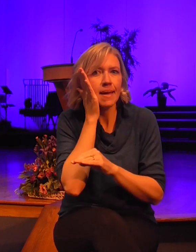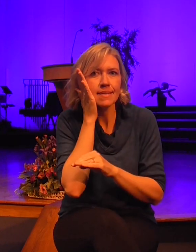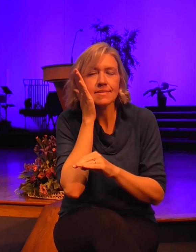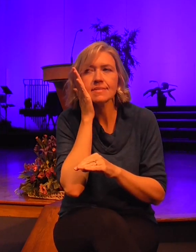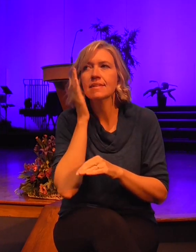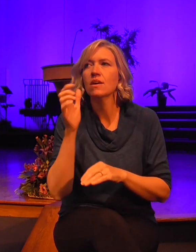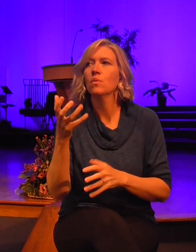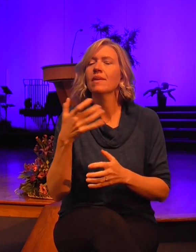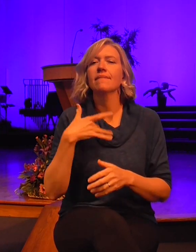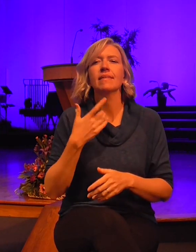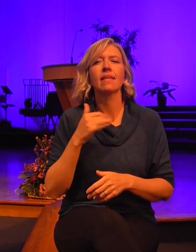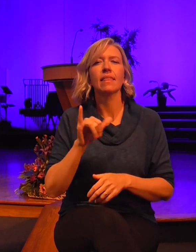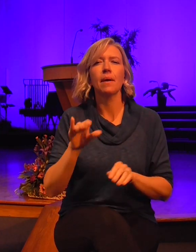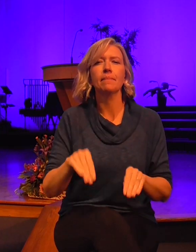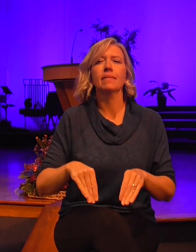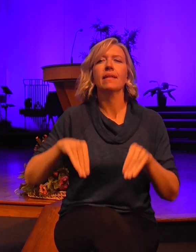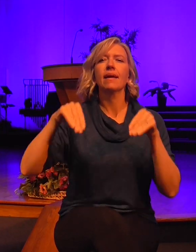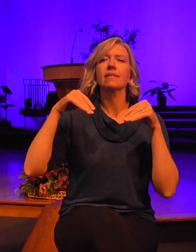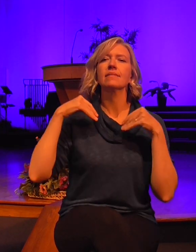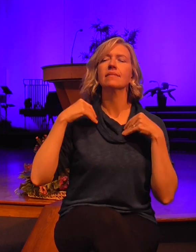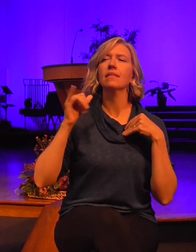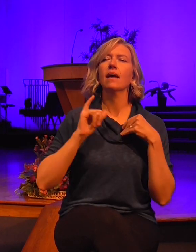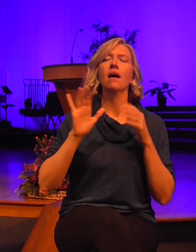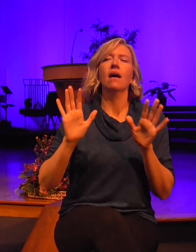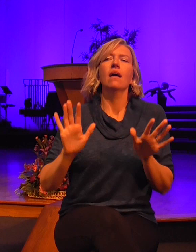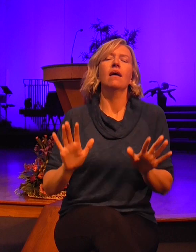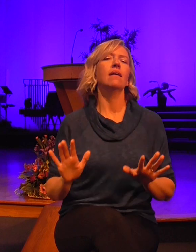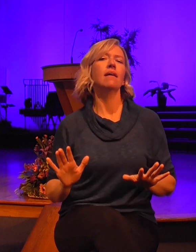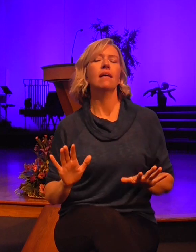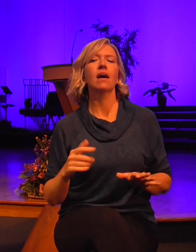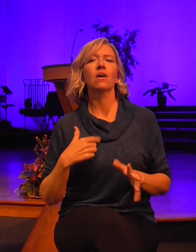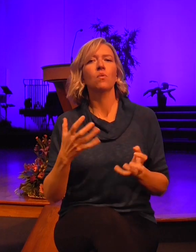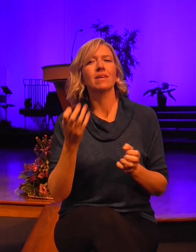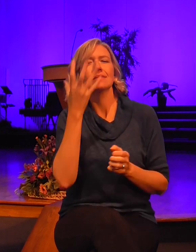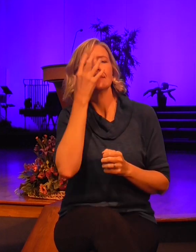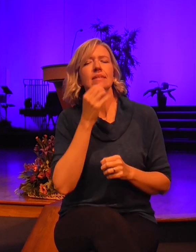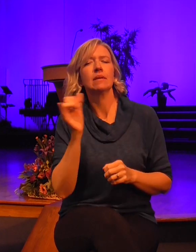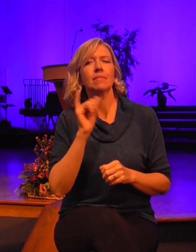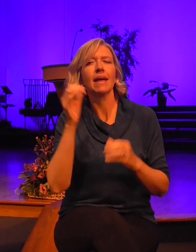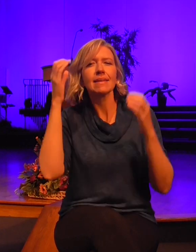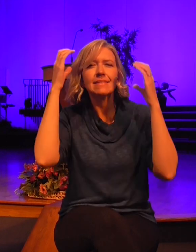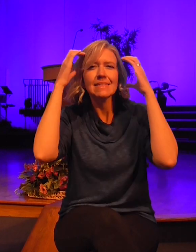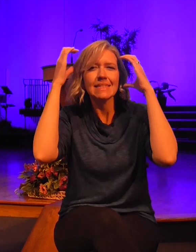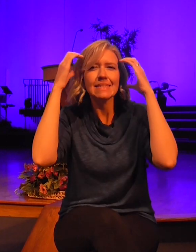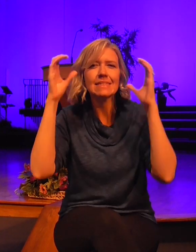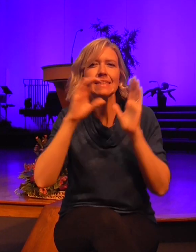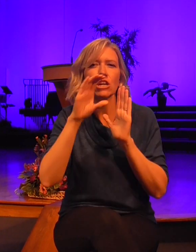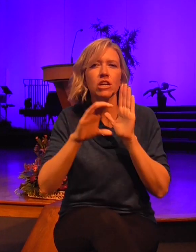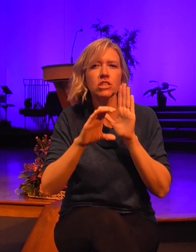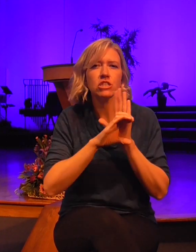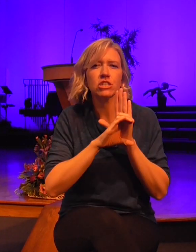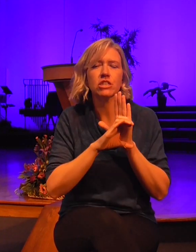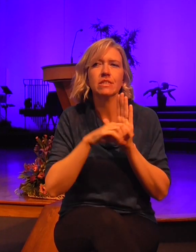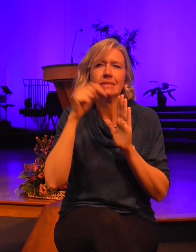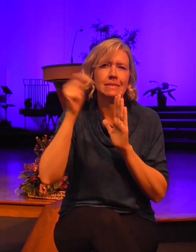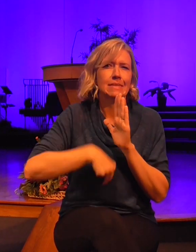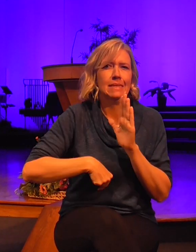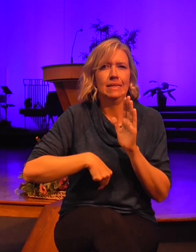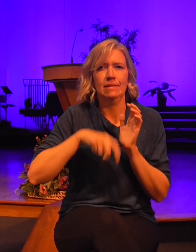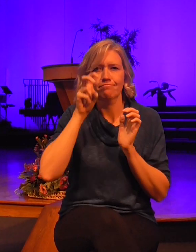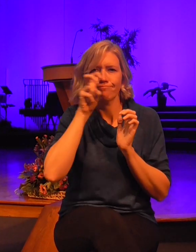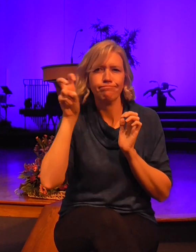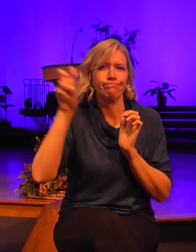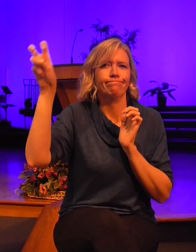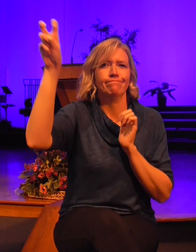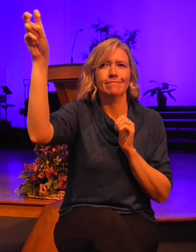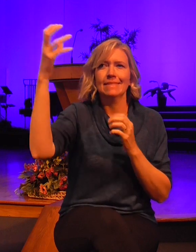like that blanket is a sanctuary, and I want to sleep like a Disney character, you know. I